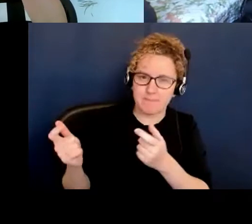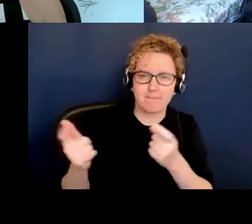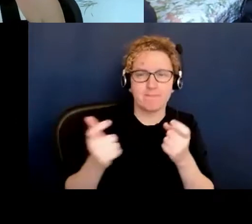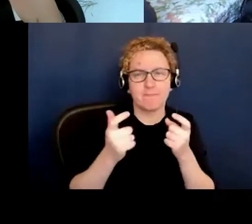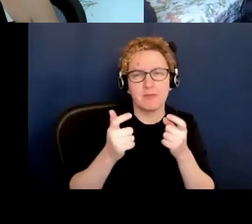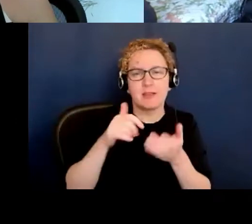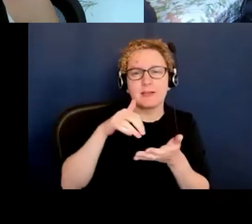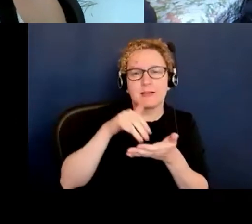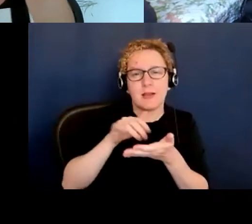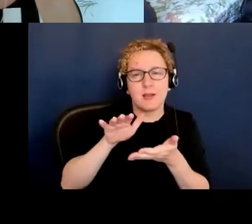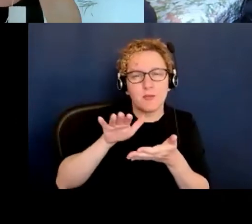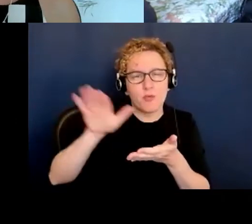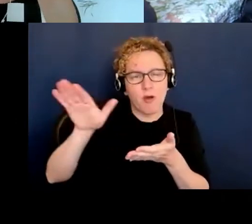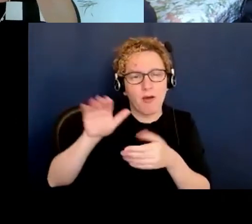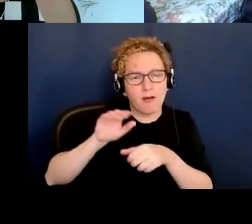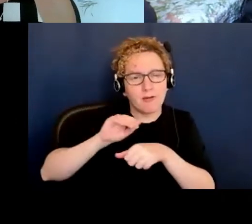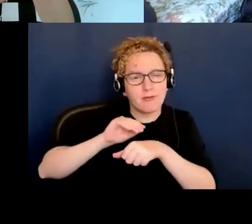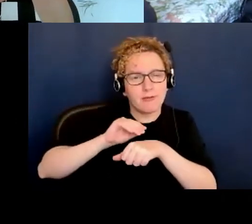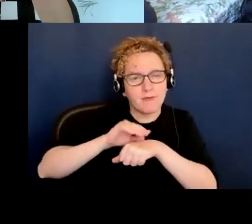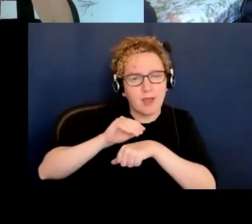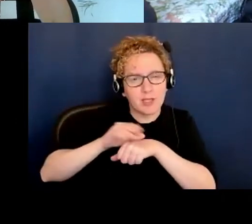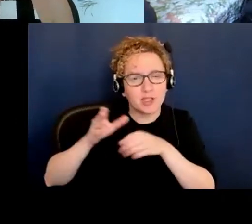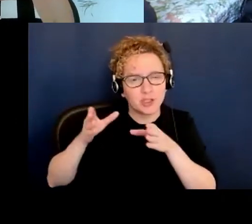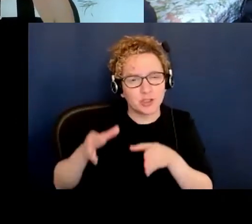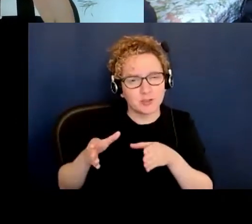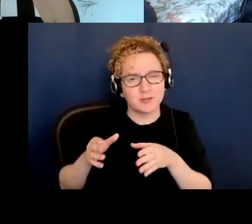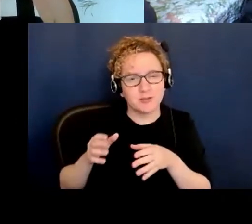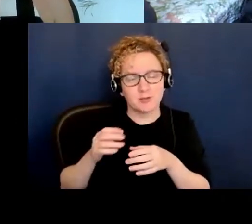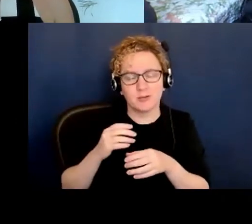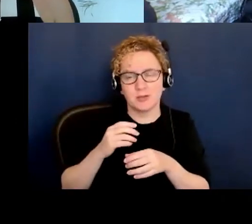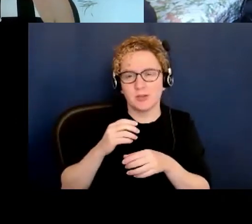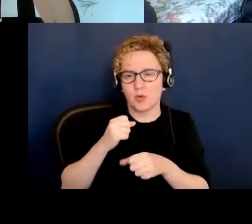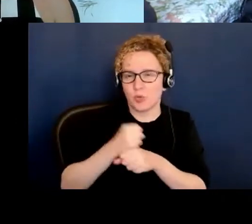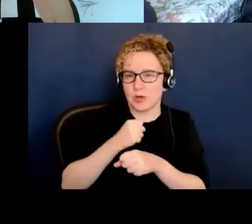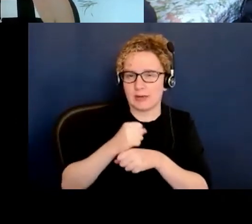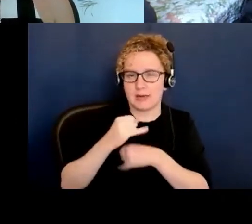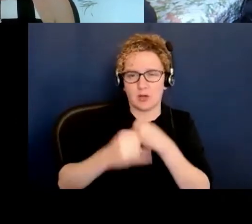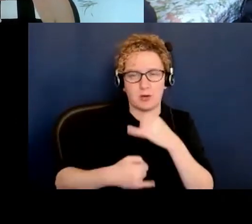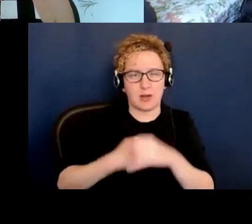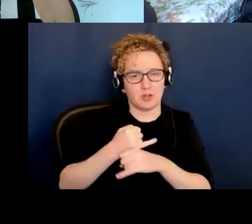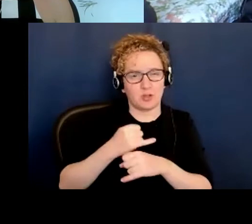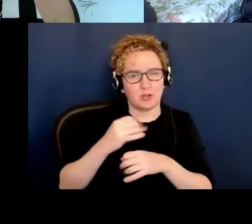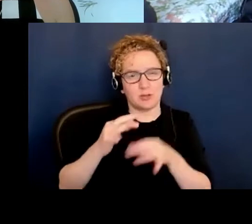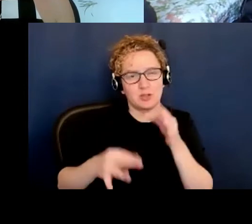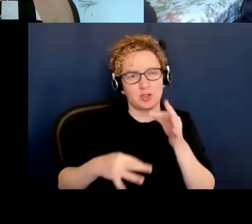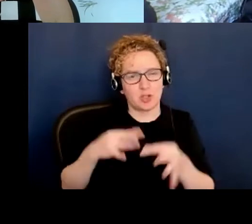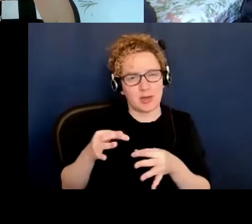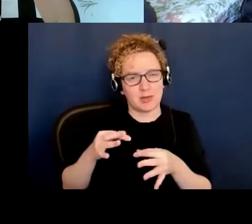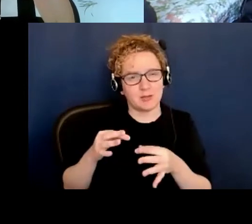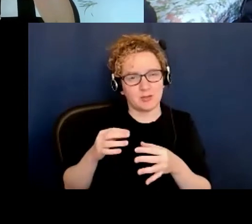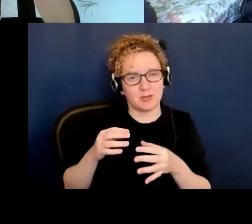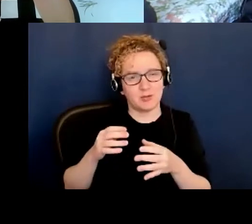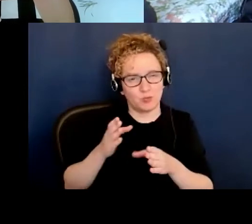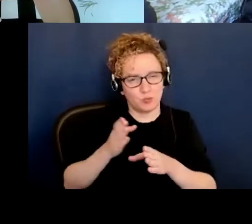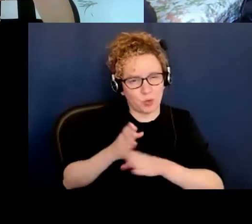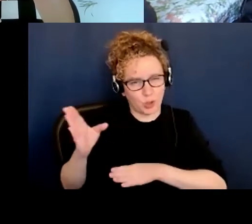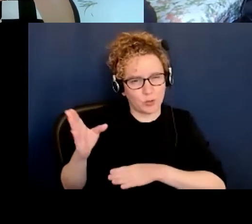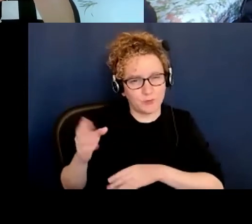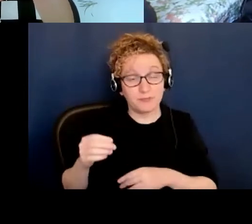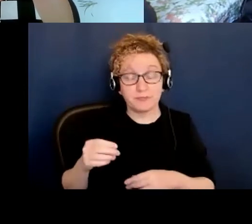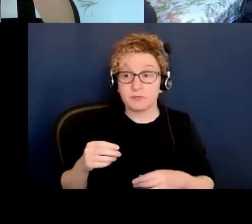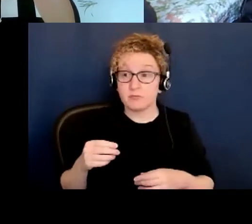that international exchange world. And something that we've been trying to do more of is trying to bring more